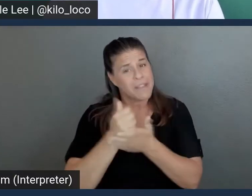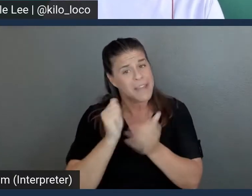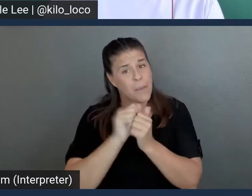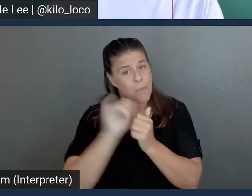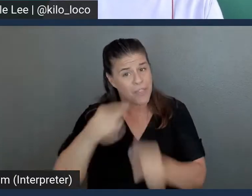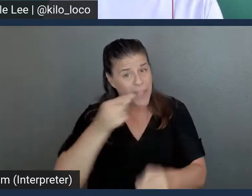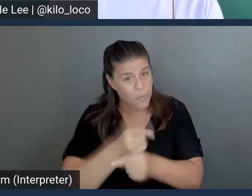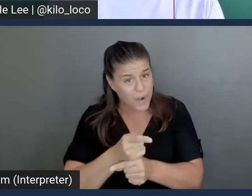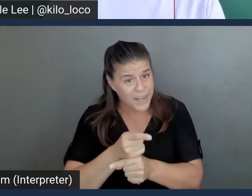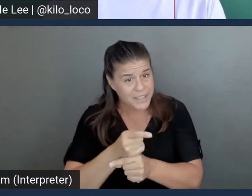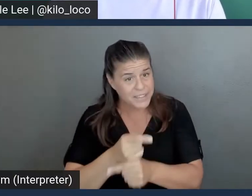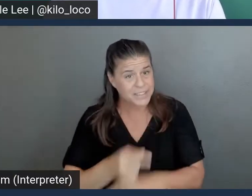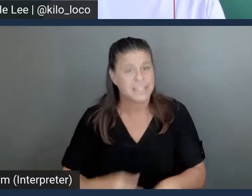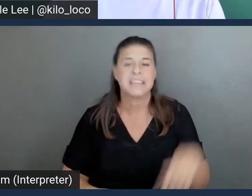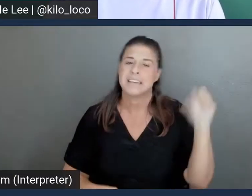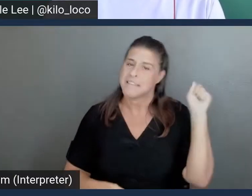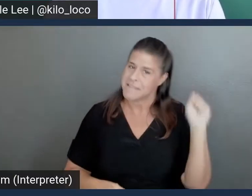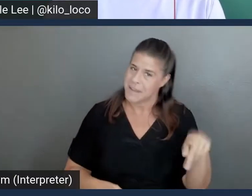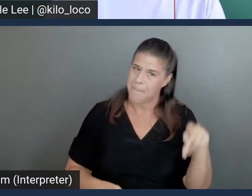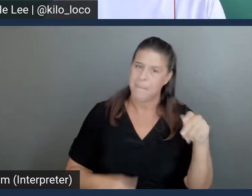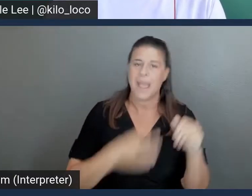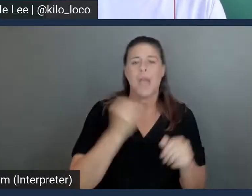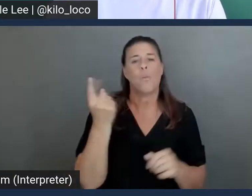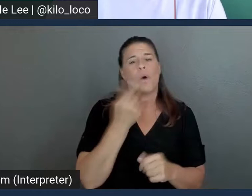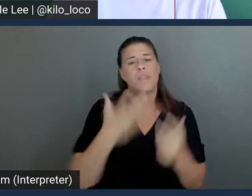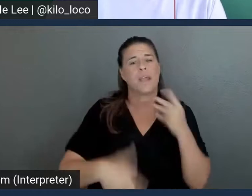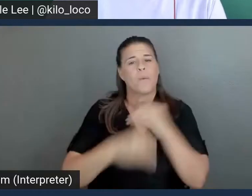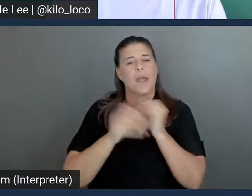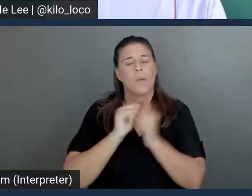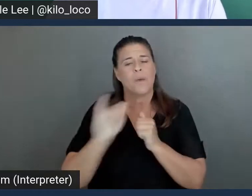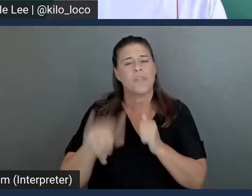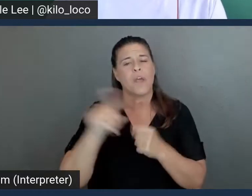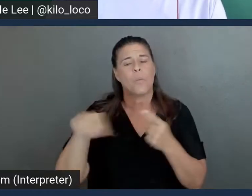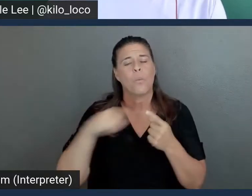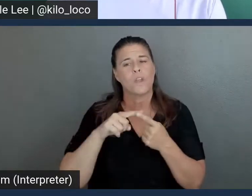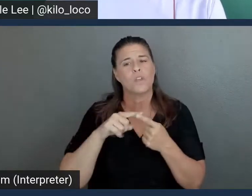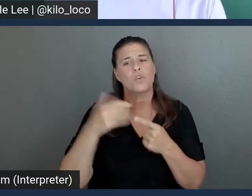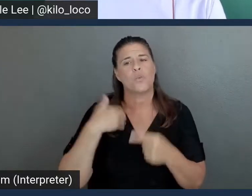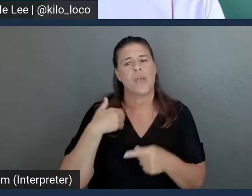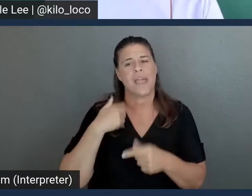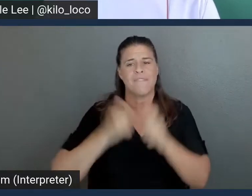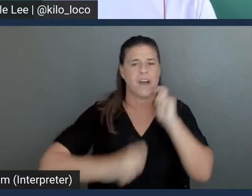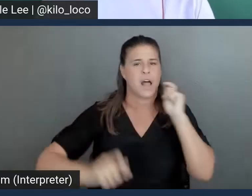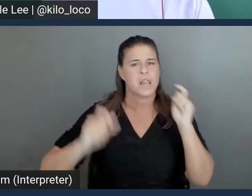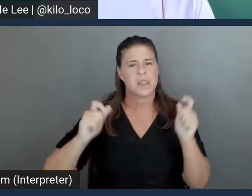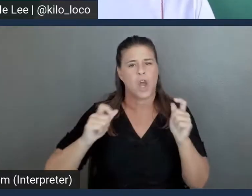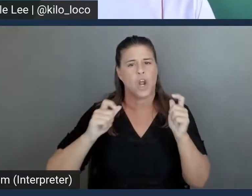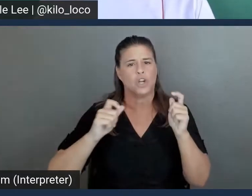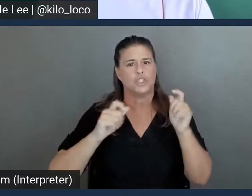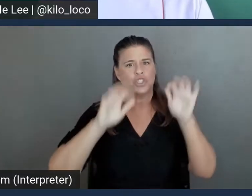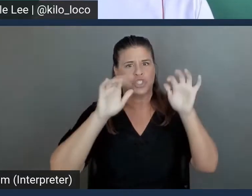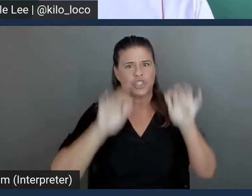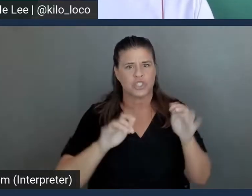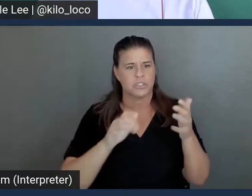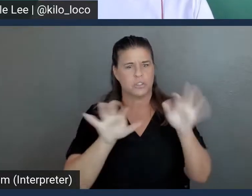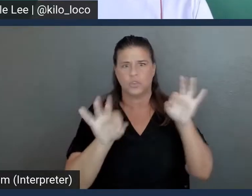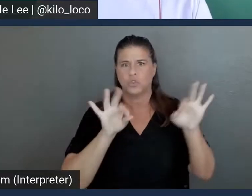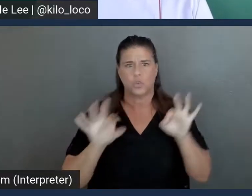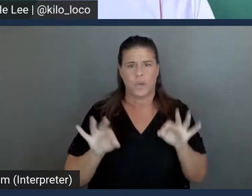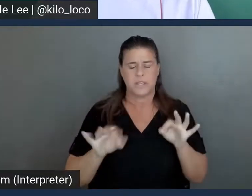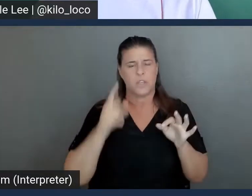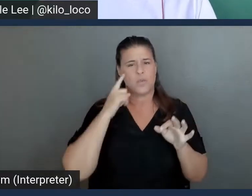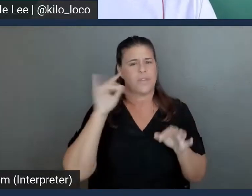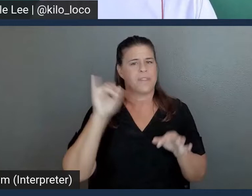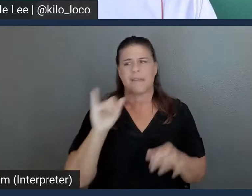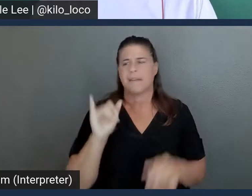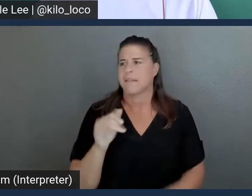right? Yep, and one thing I want to add to that is when you have a large catalog, if you think about the